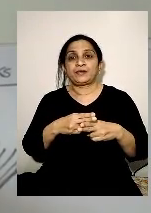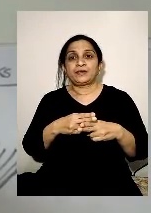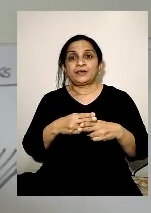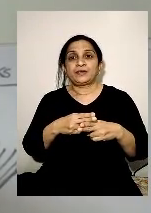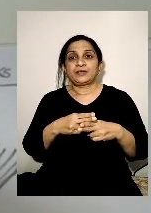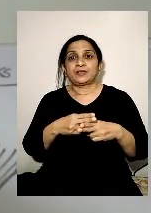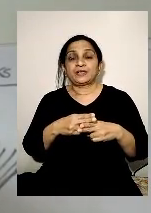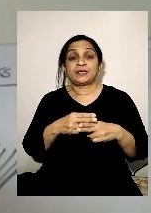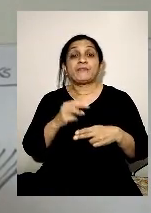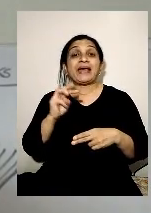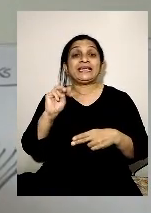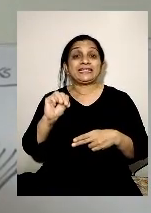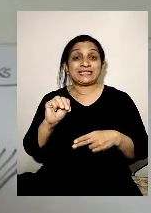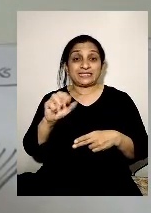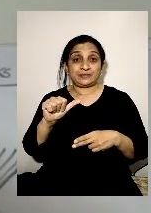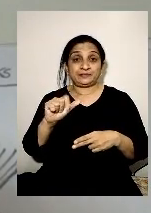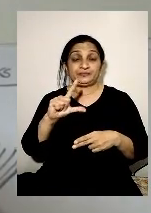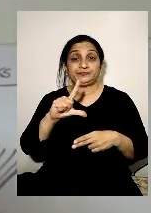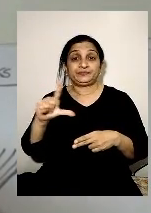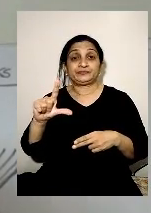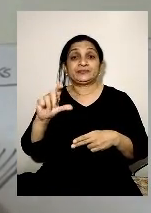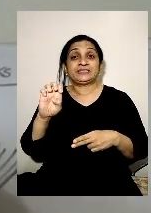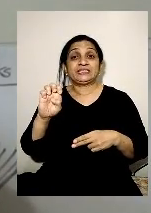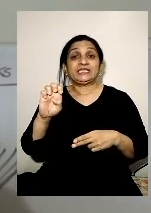this is the malleus of the hammer bone